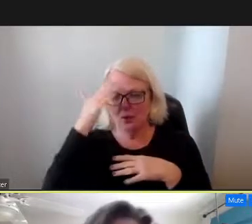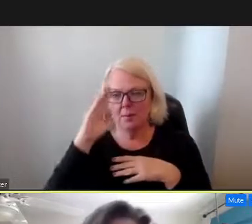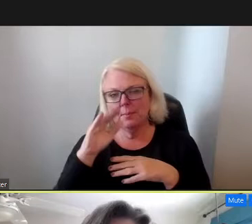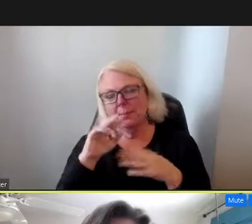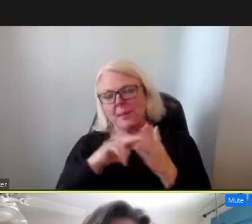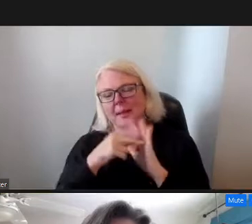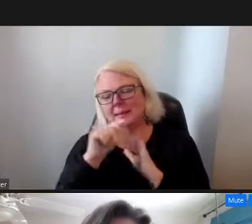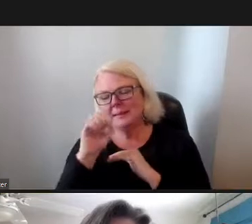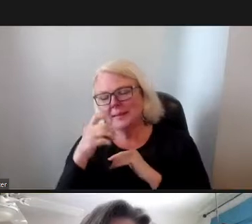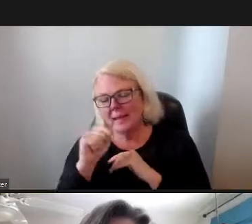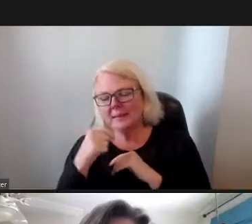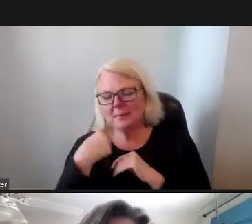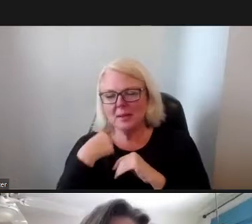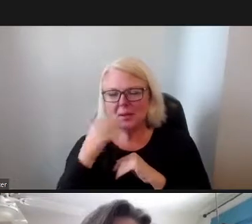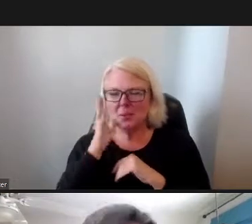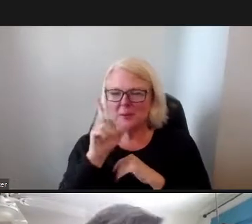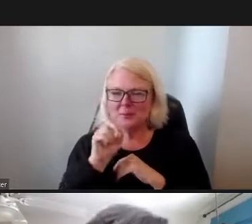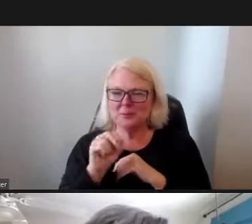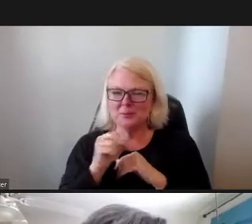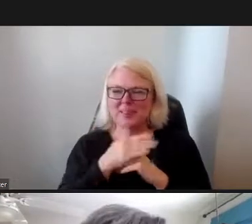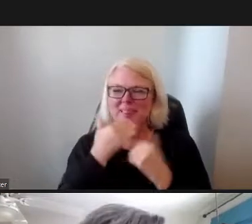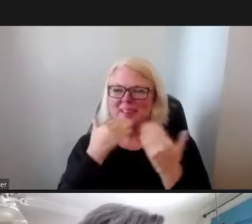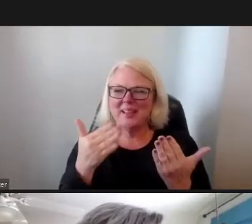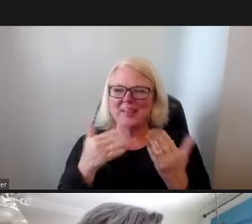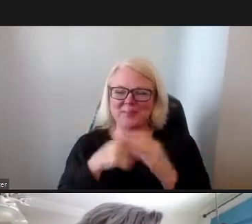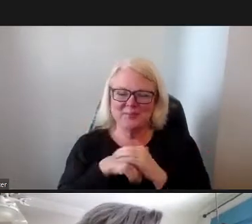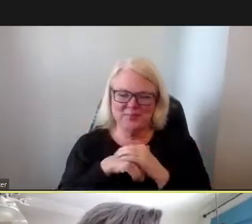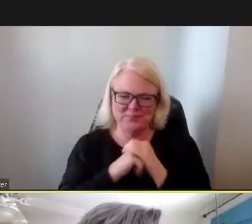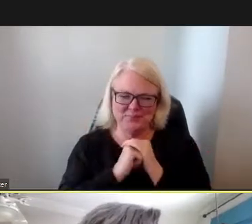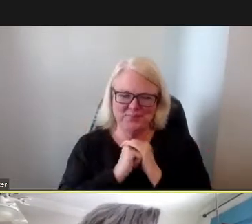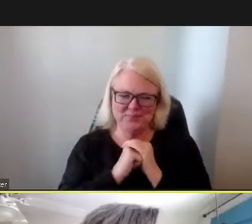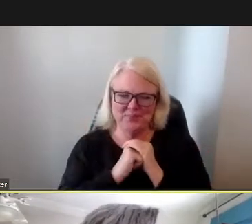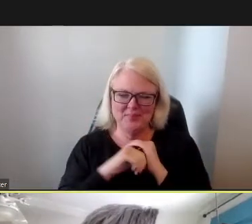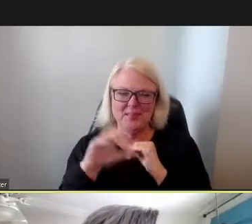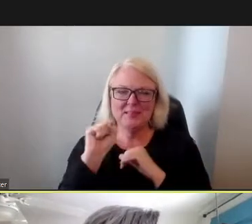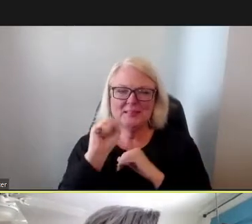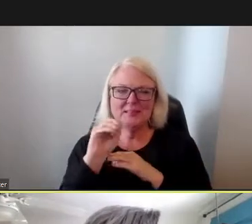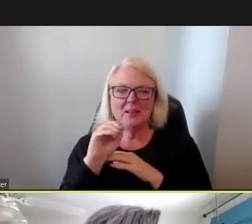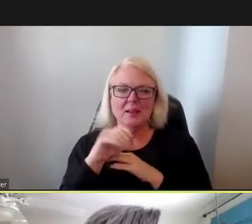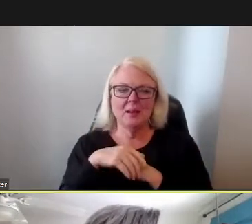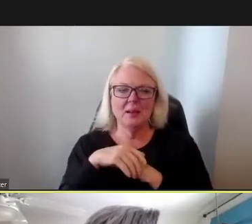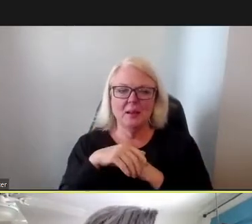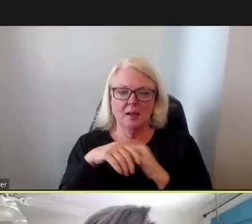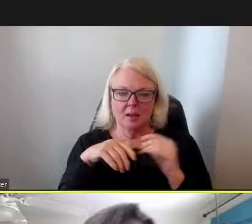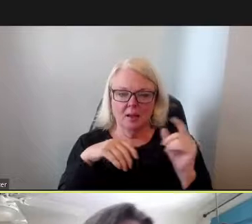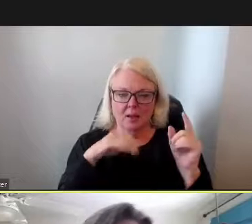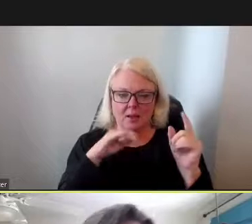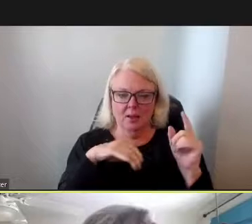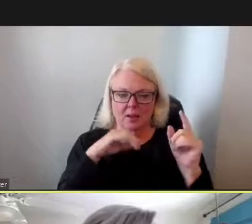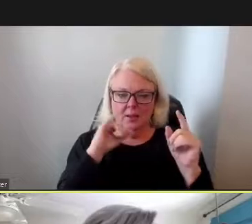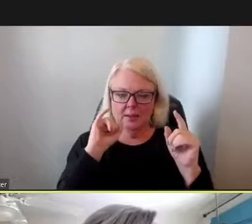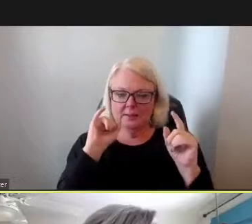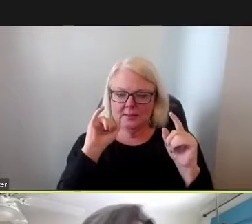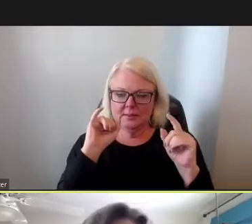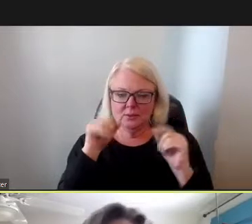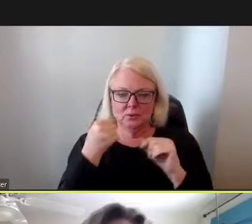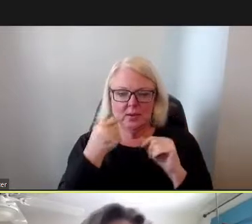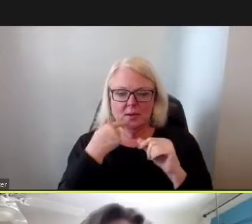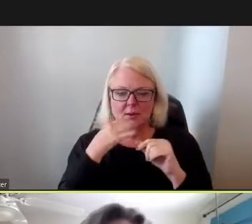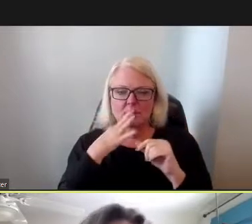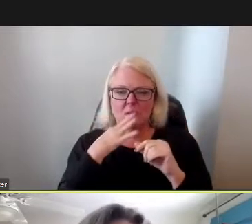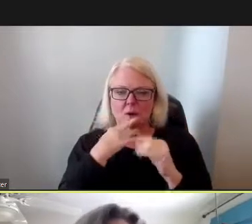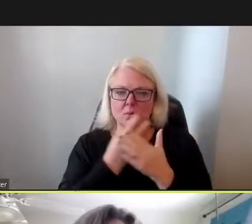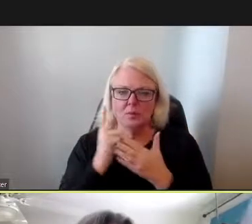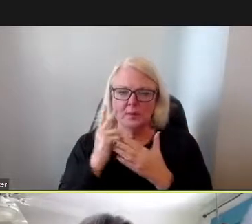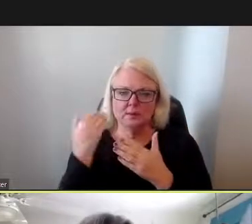me. Will do. Thank you. So Jay Dolmage's talk a couple of weeks ago, I was able to